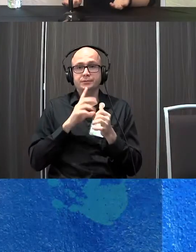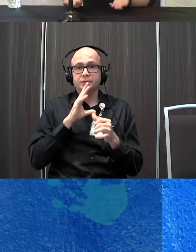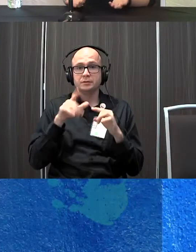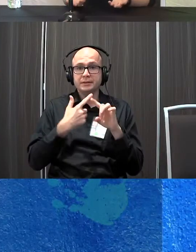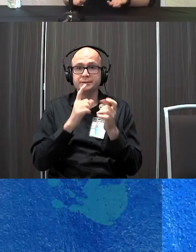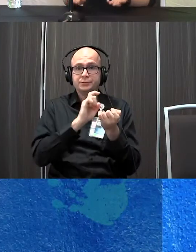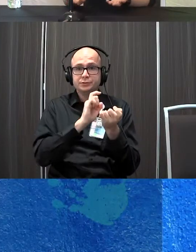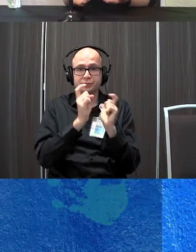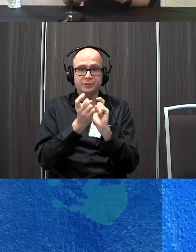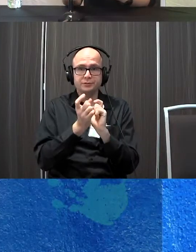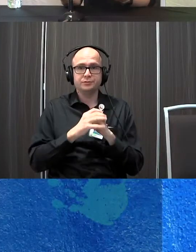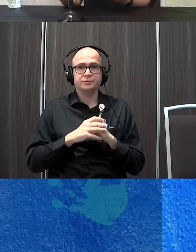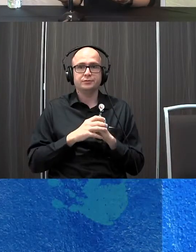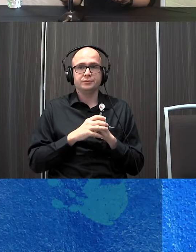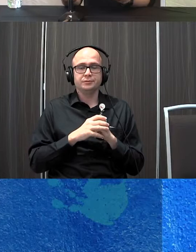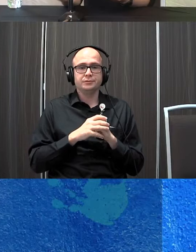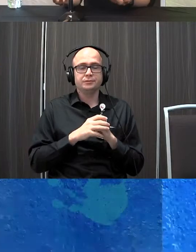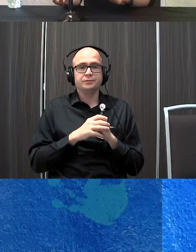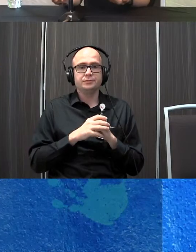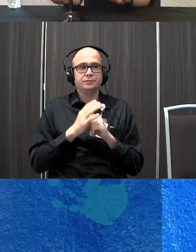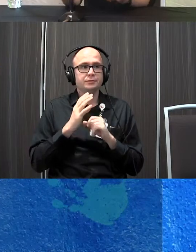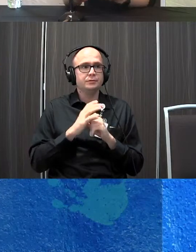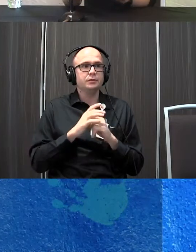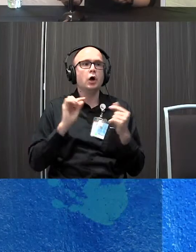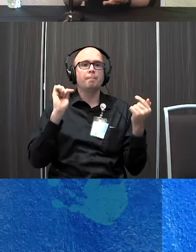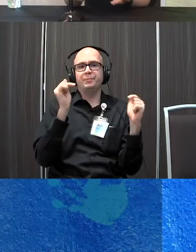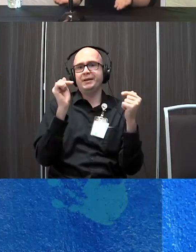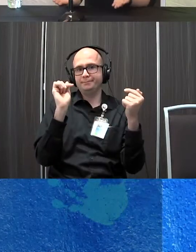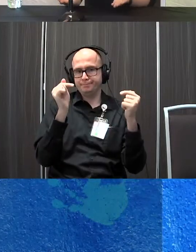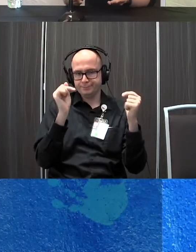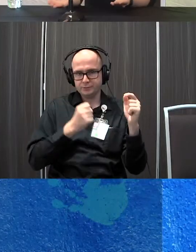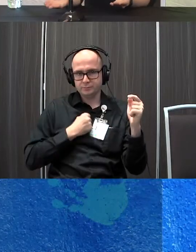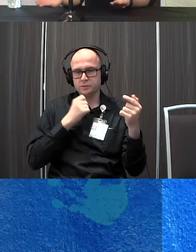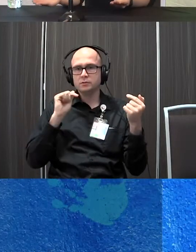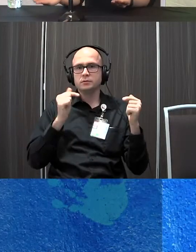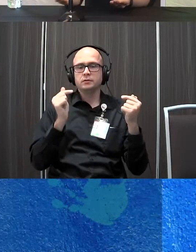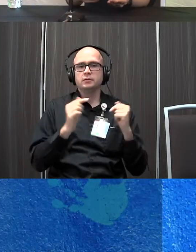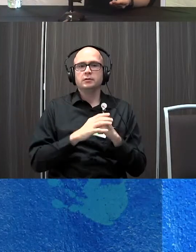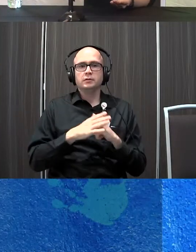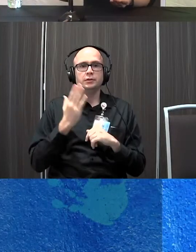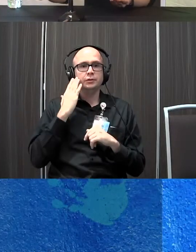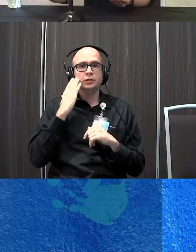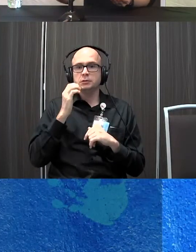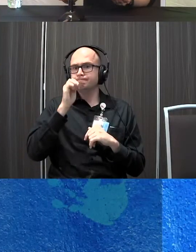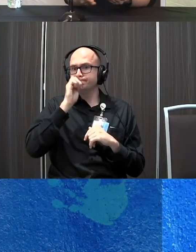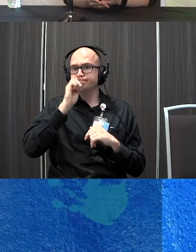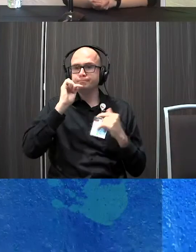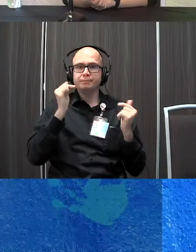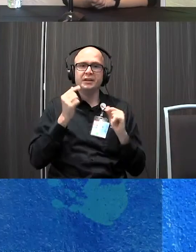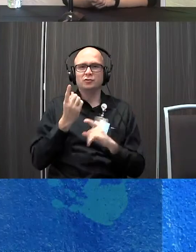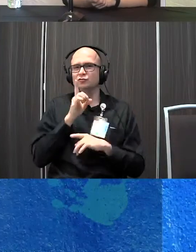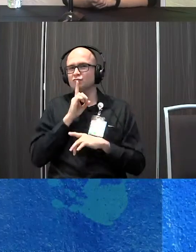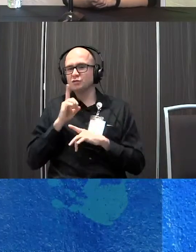pain. And we know that individuals with charge experience pretty high levels of pain or pretty chronic pain throughout their